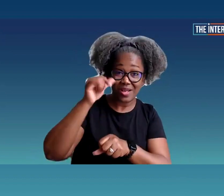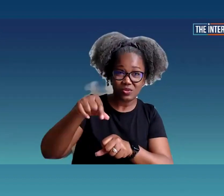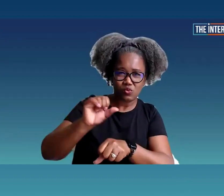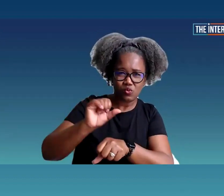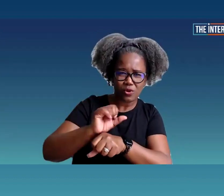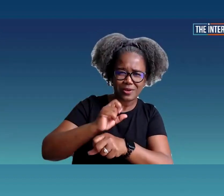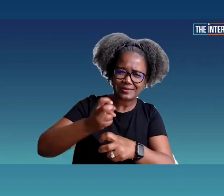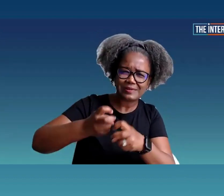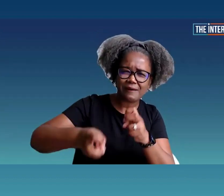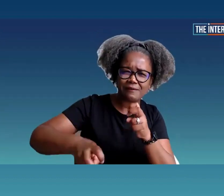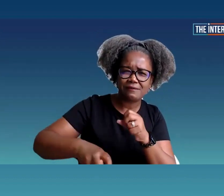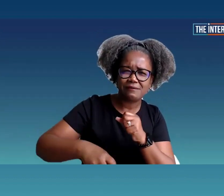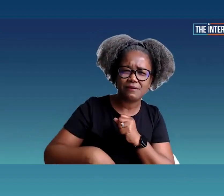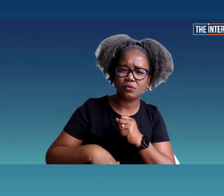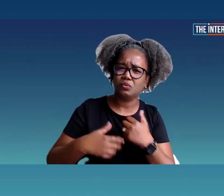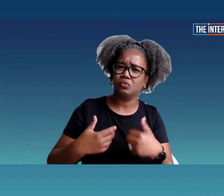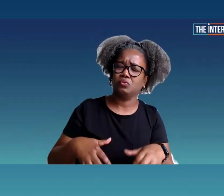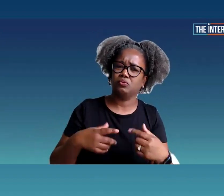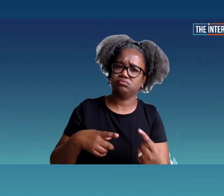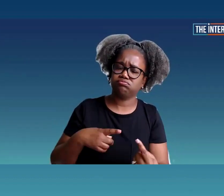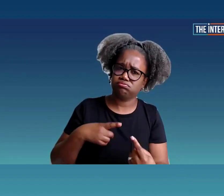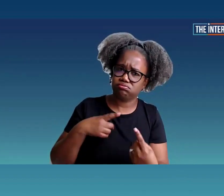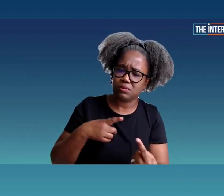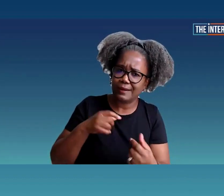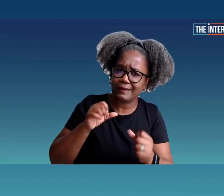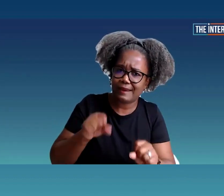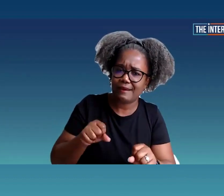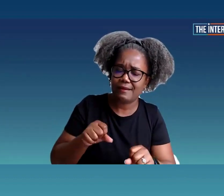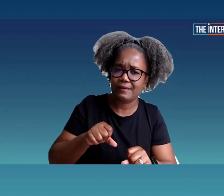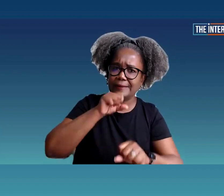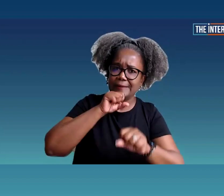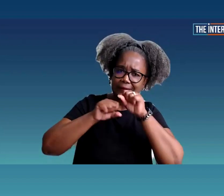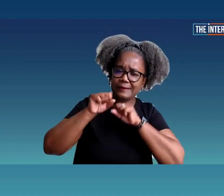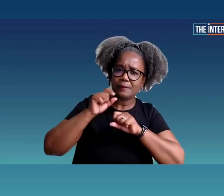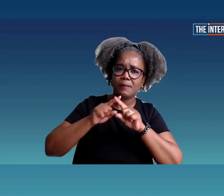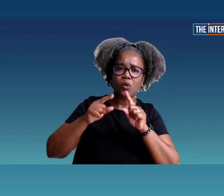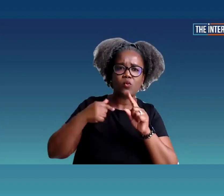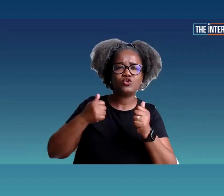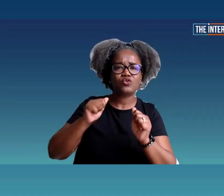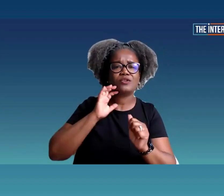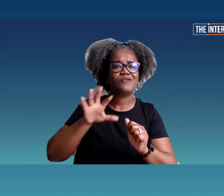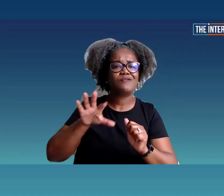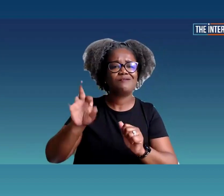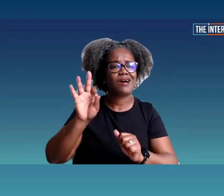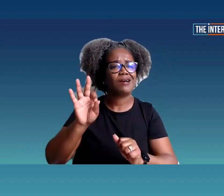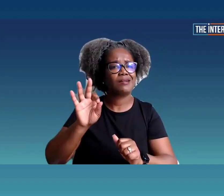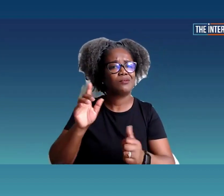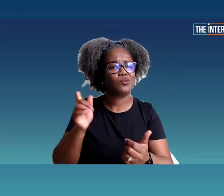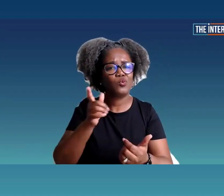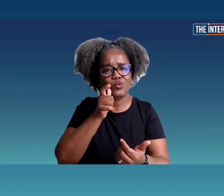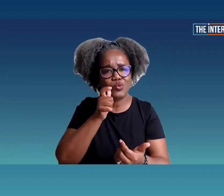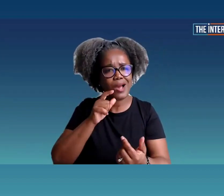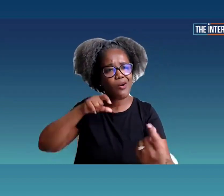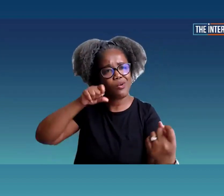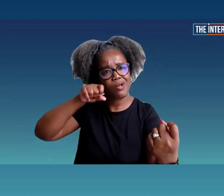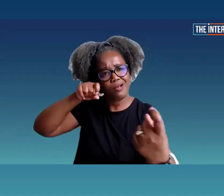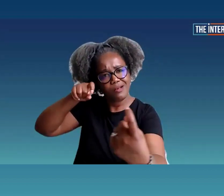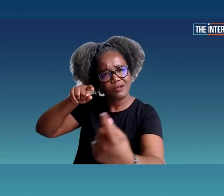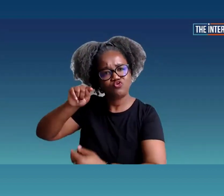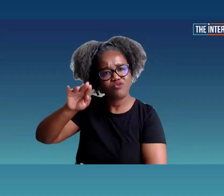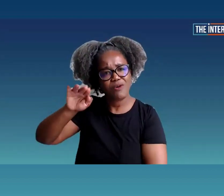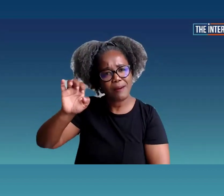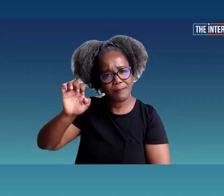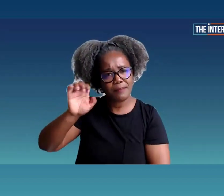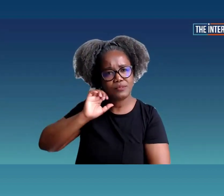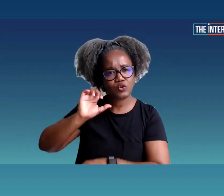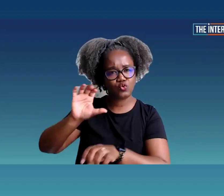you to find your tribe and learn from each other. The goal, again, is for all of us to learn. So that's why I'm really